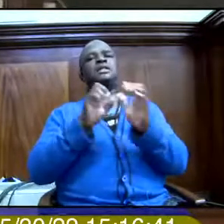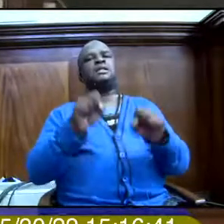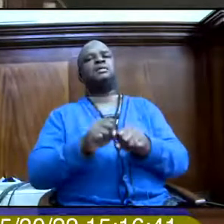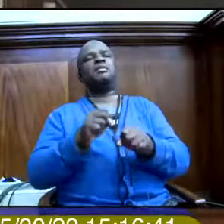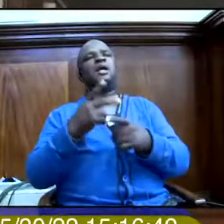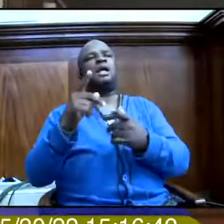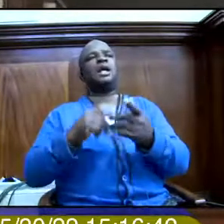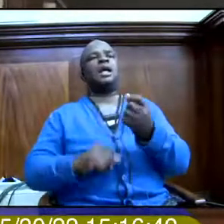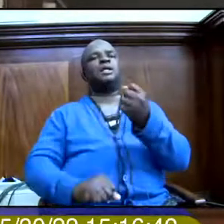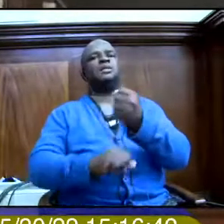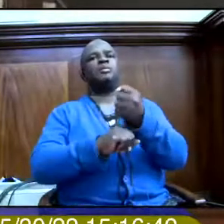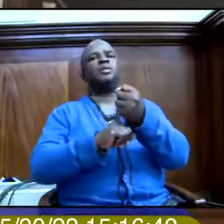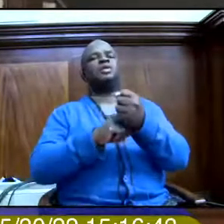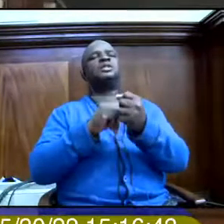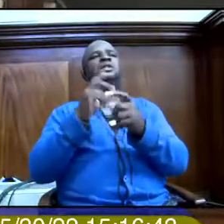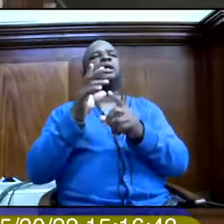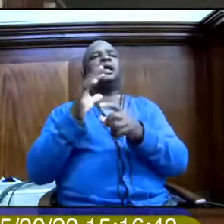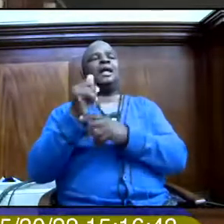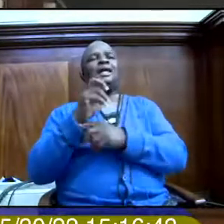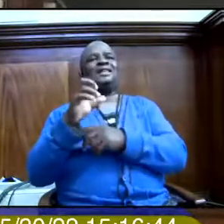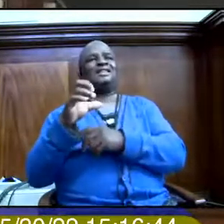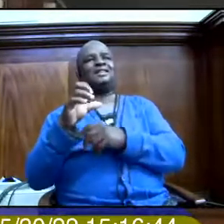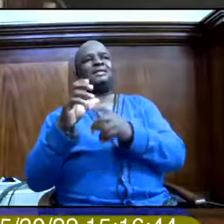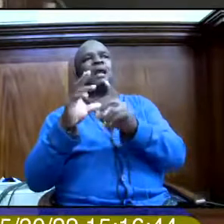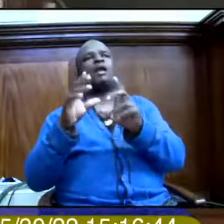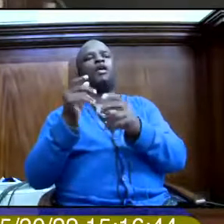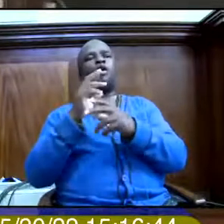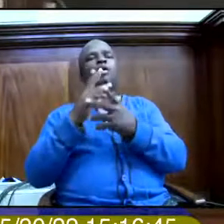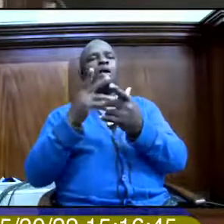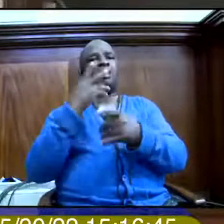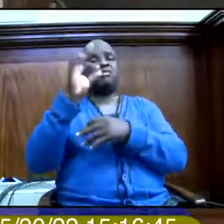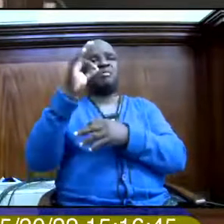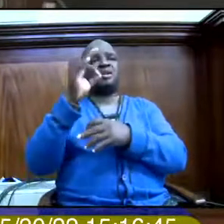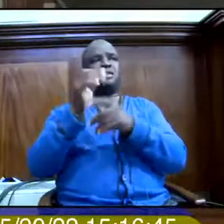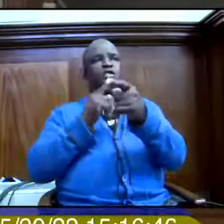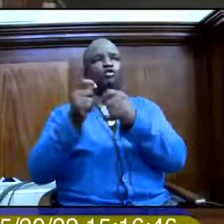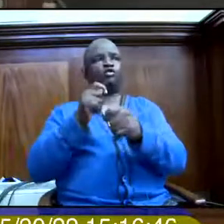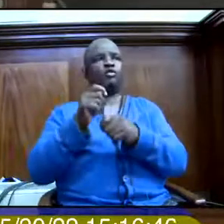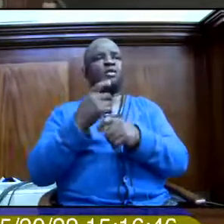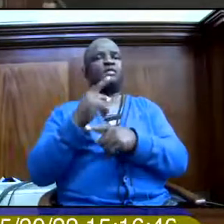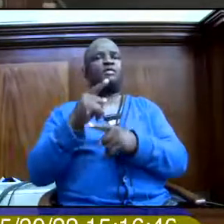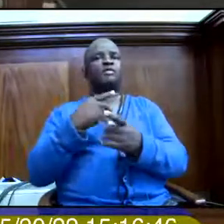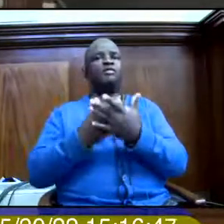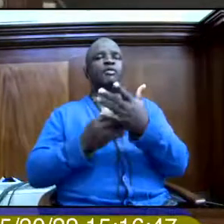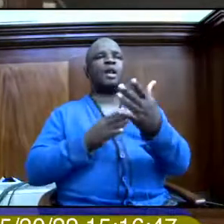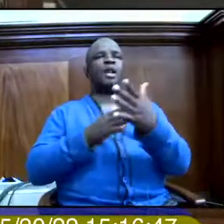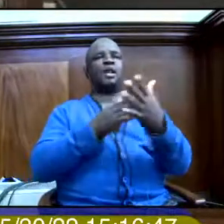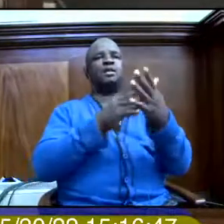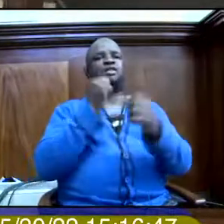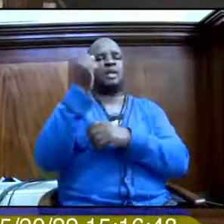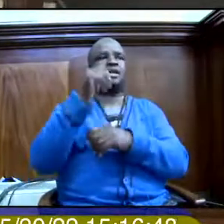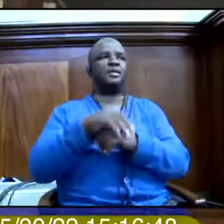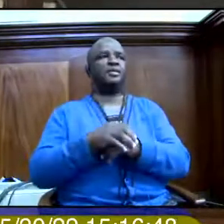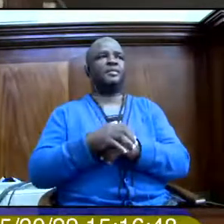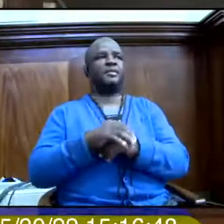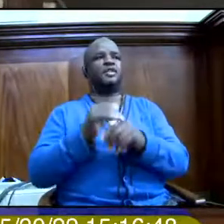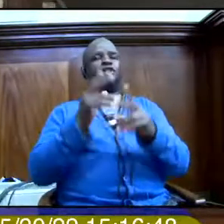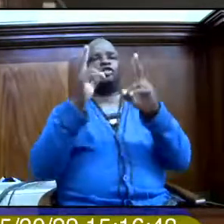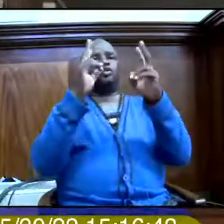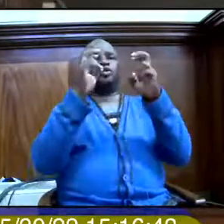class in their attempts to stifle hindu strikes on the arbitration